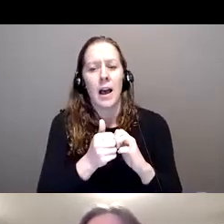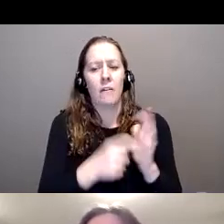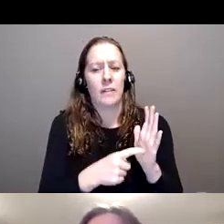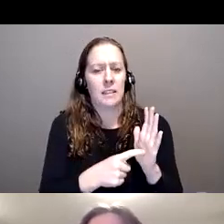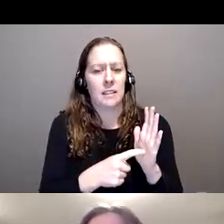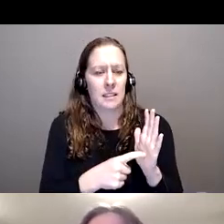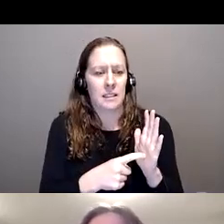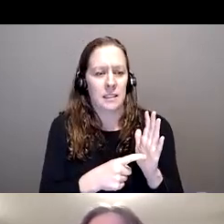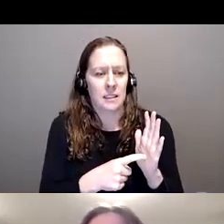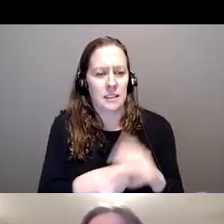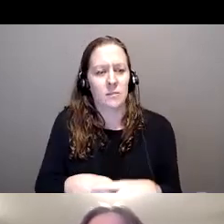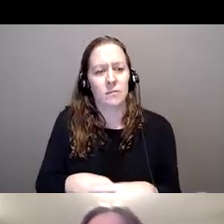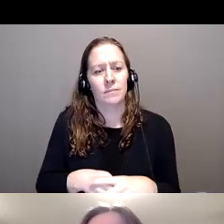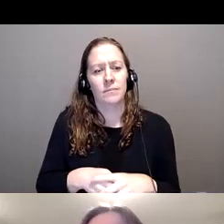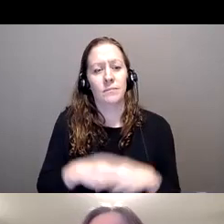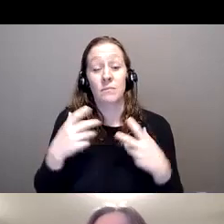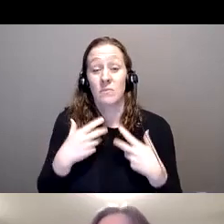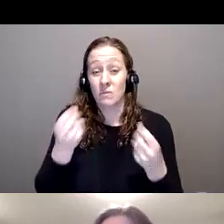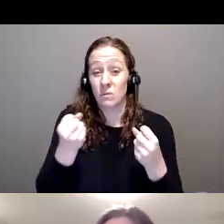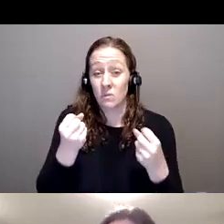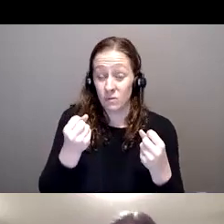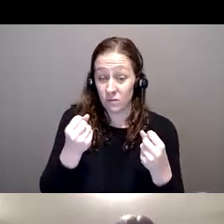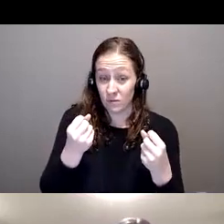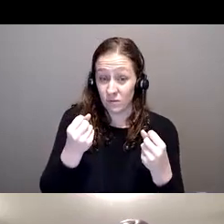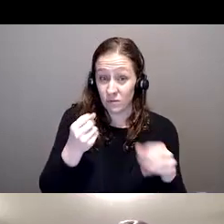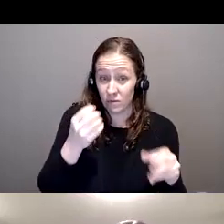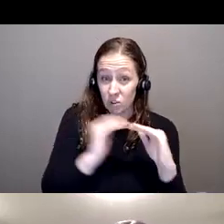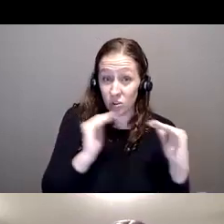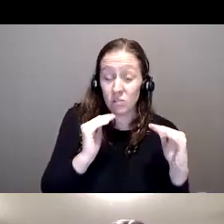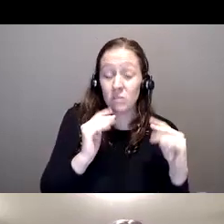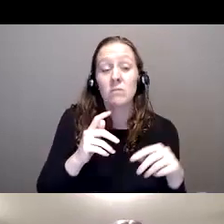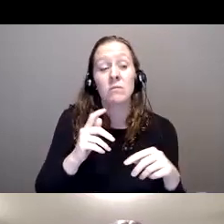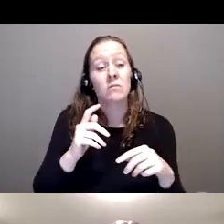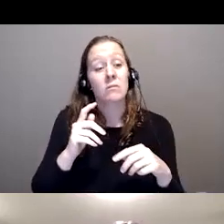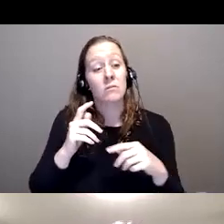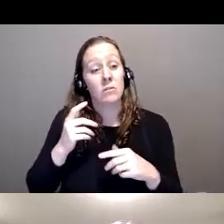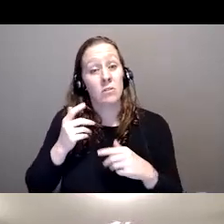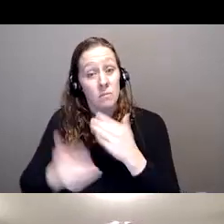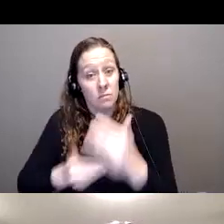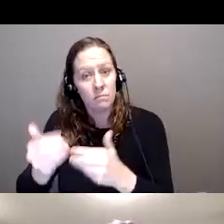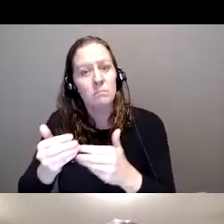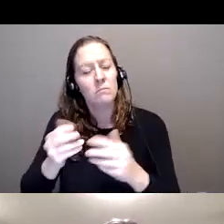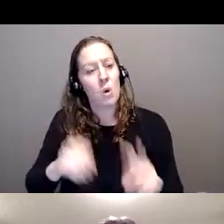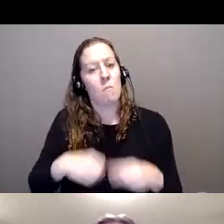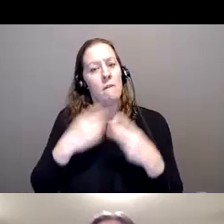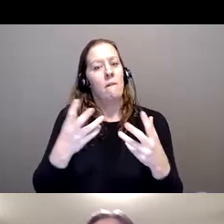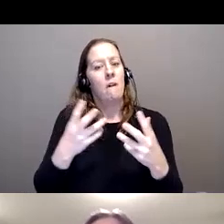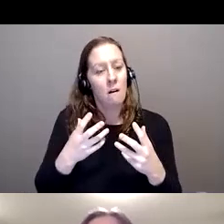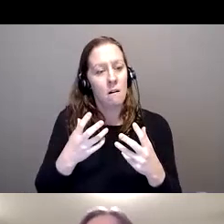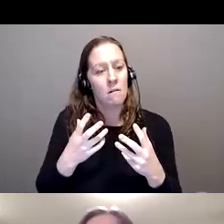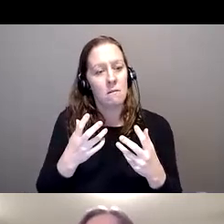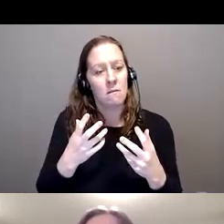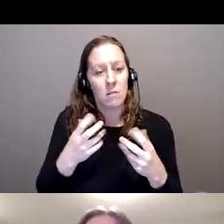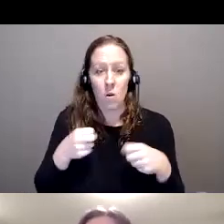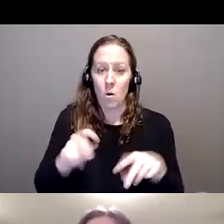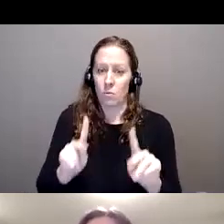Restorative practice and restorative justice provide intentional opportunities for our community to acknowledge that